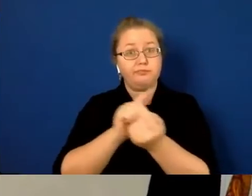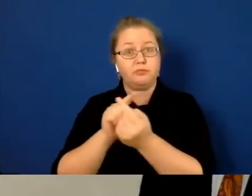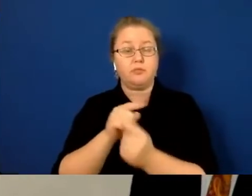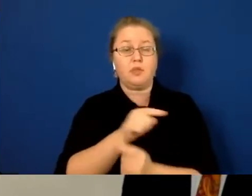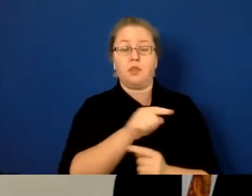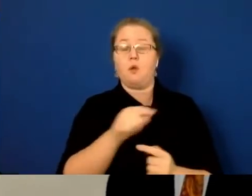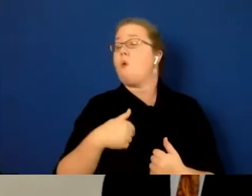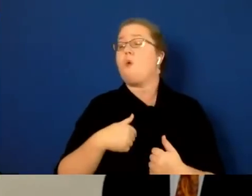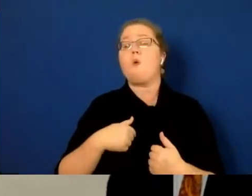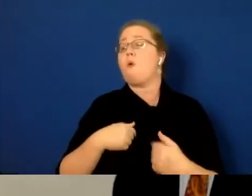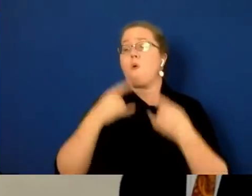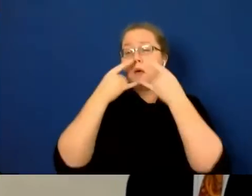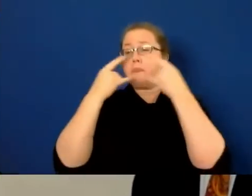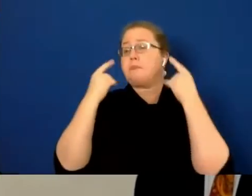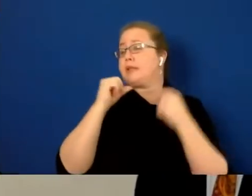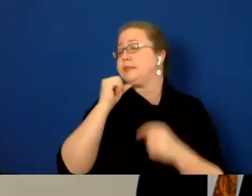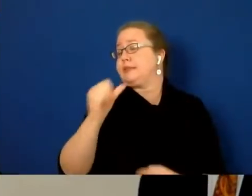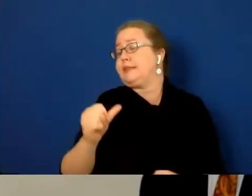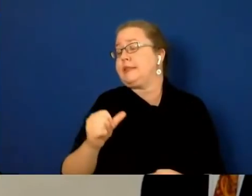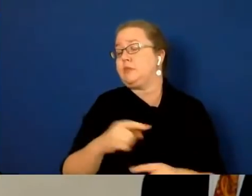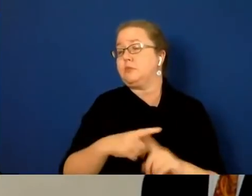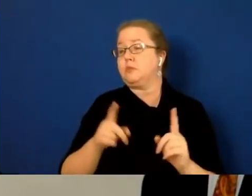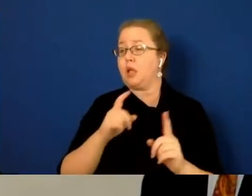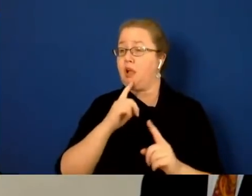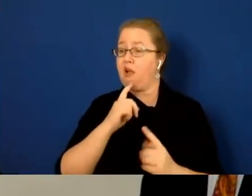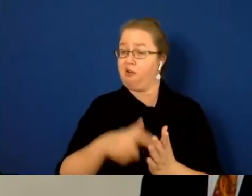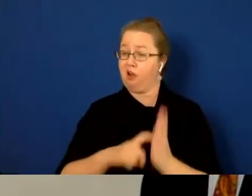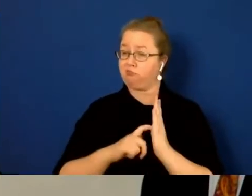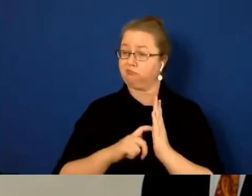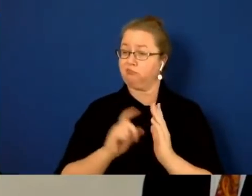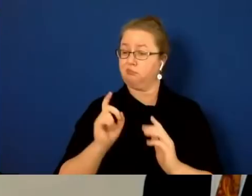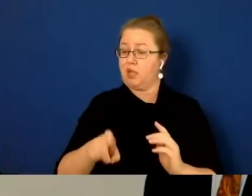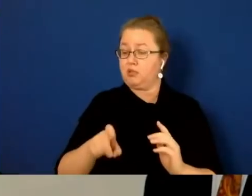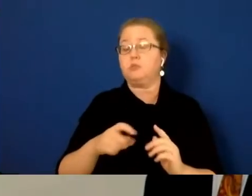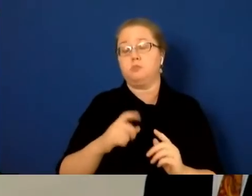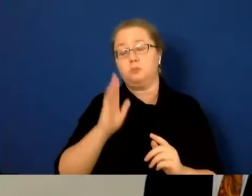can't maintain those distances. Rob, do you have a follow-up?